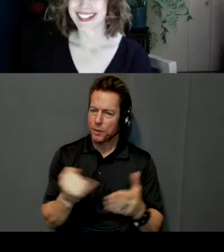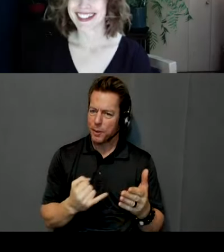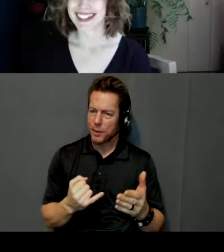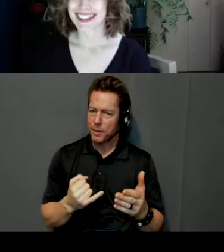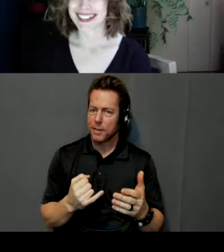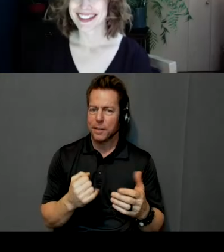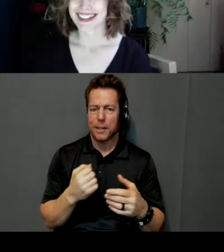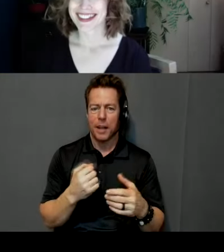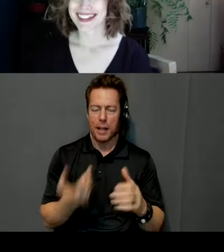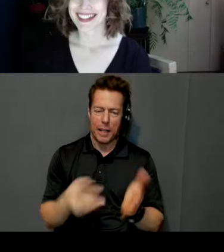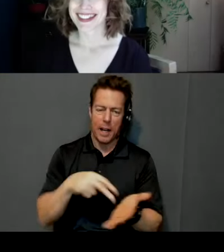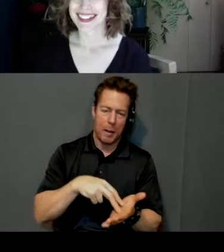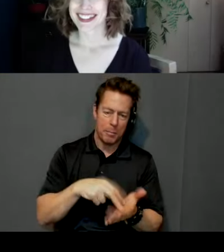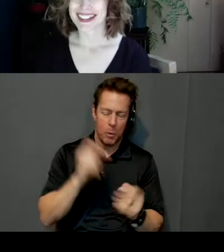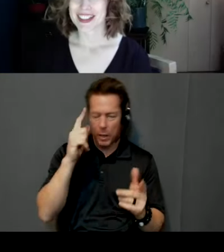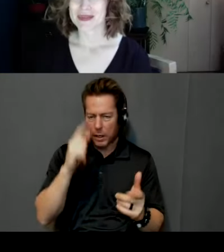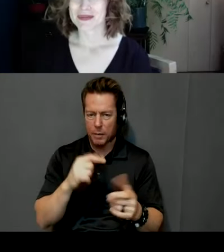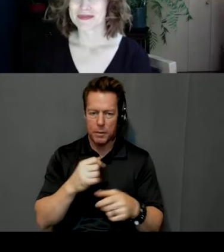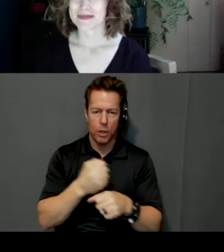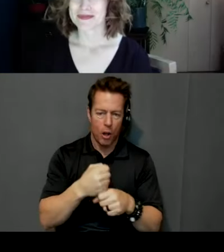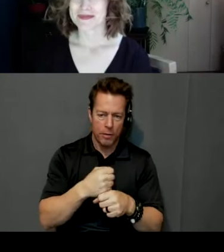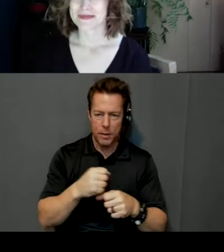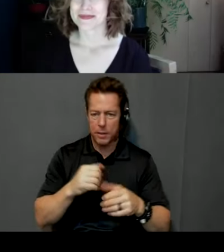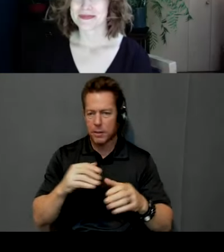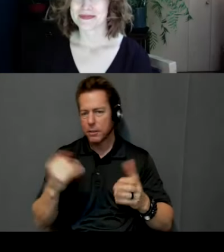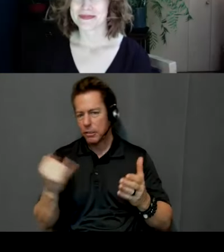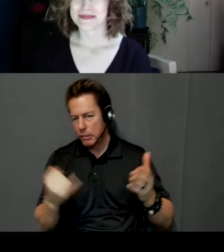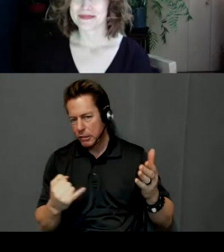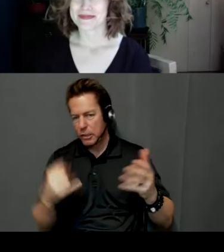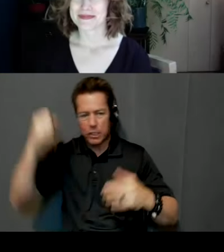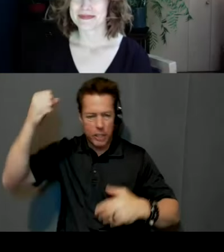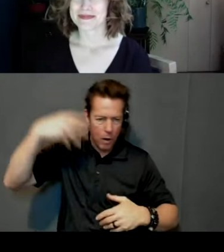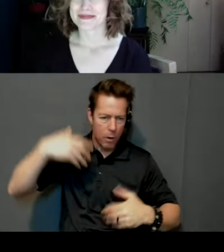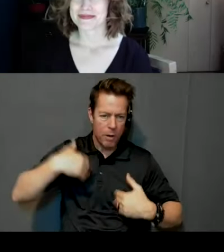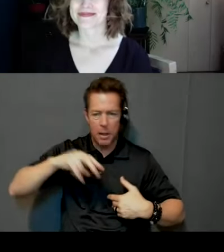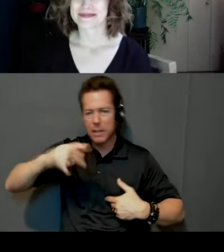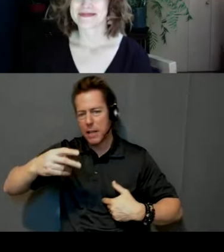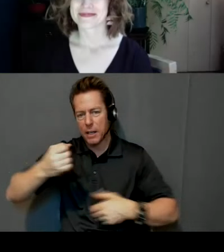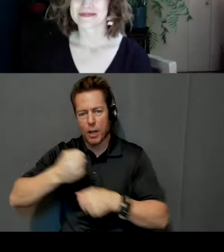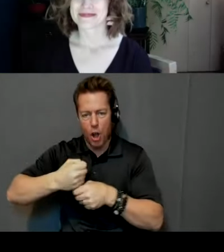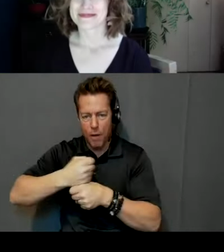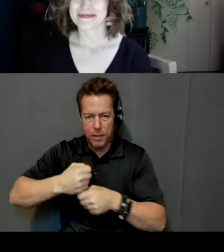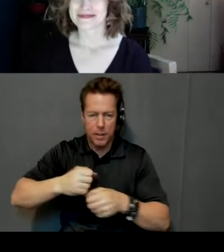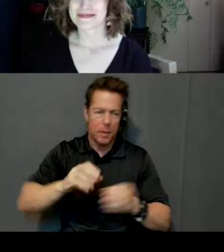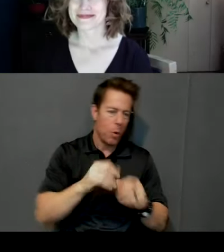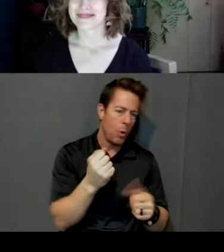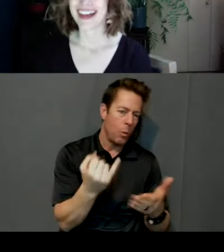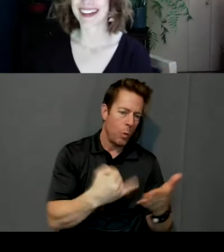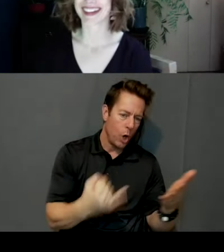my coffee, I go do some work, I shower, have like my second coffee, do some more